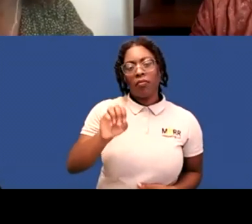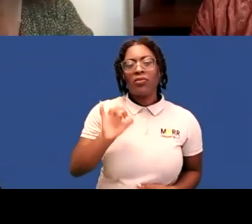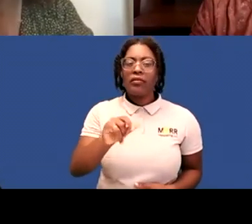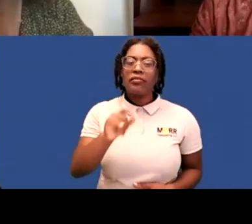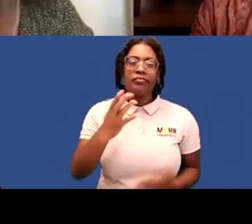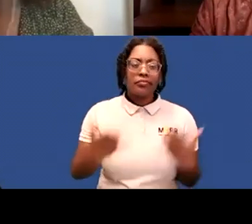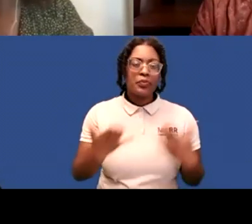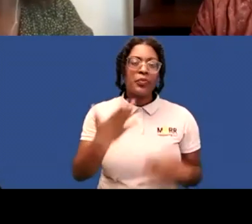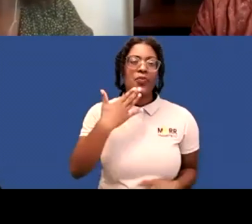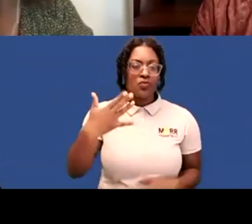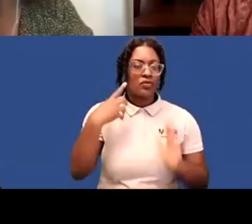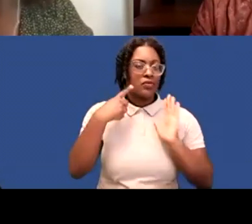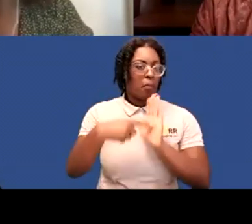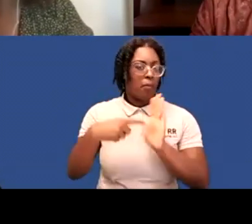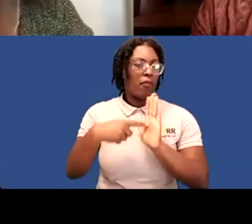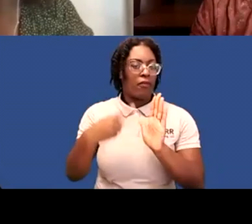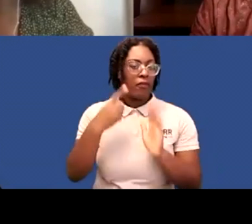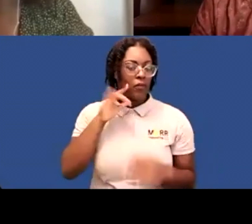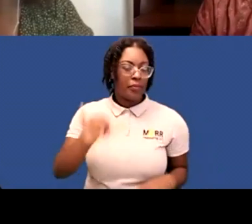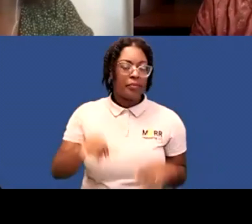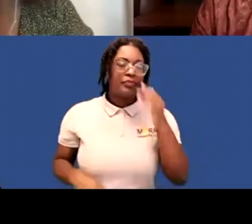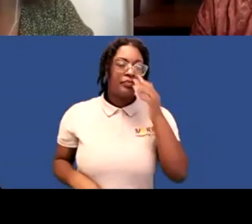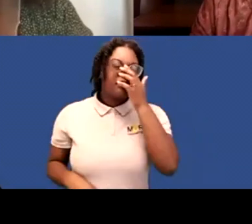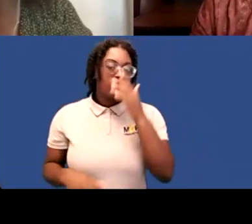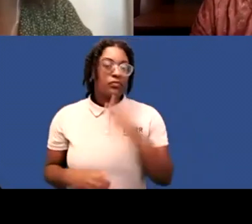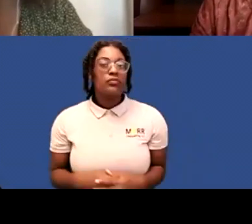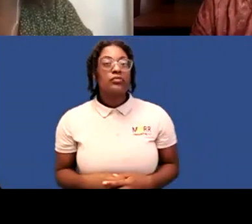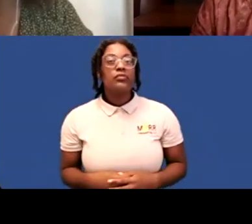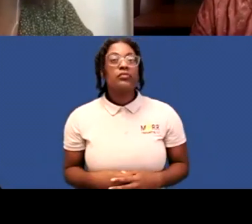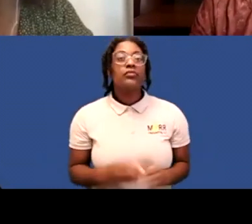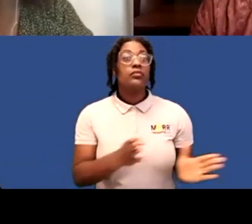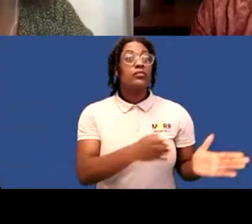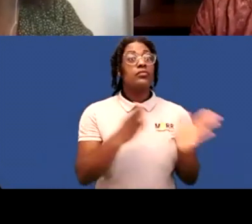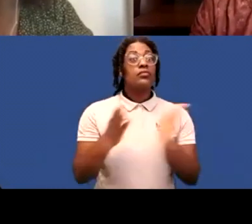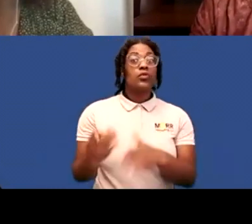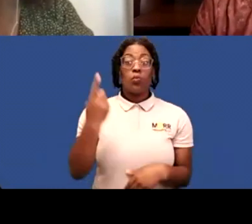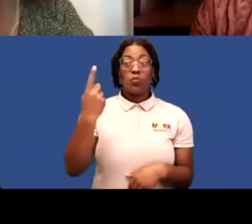the upshot of that was I had a grandmother come and say, there's,